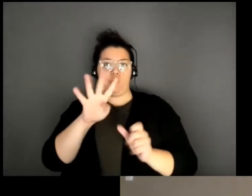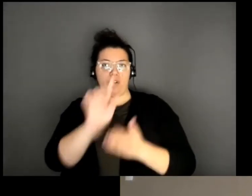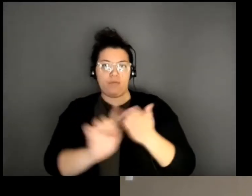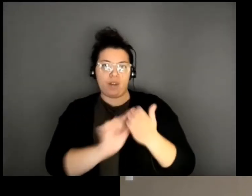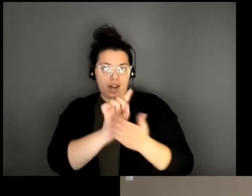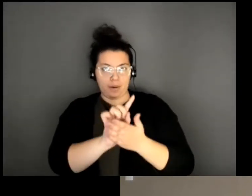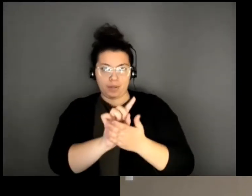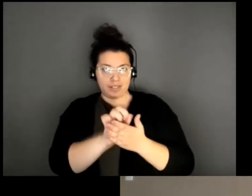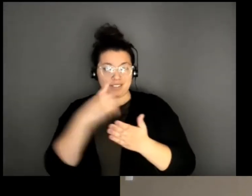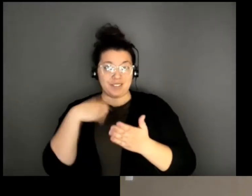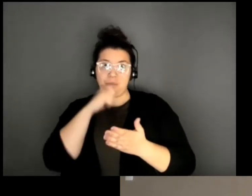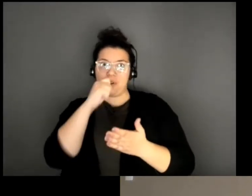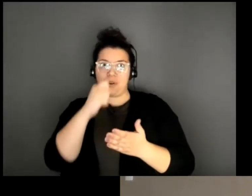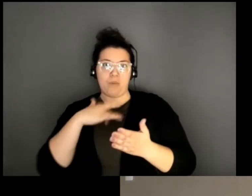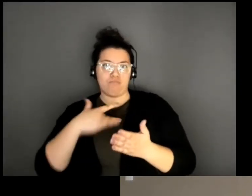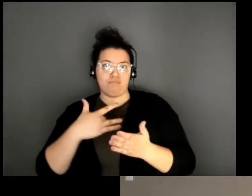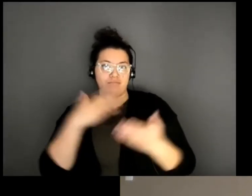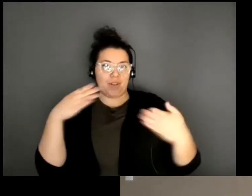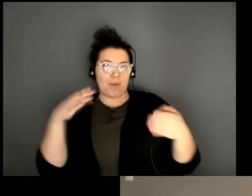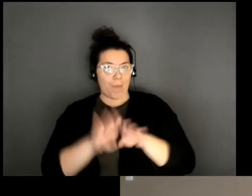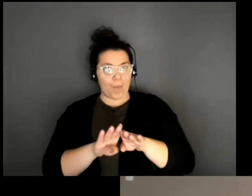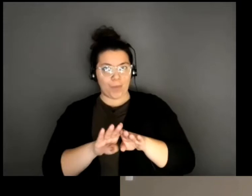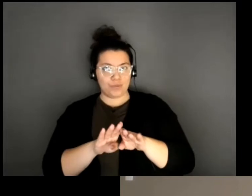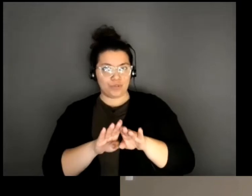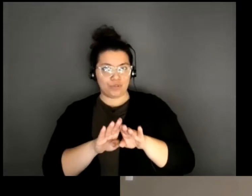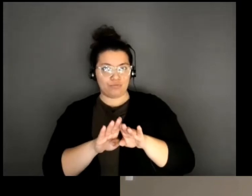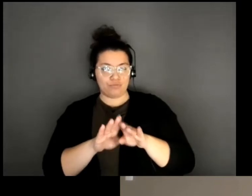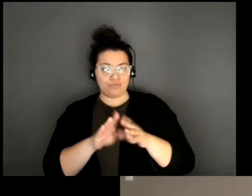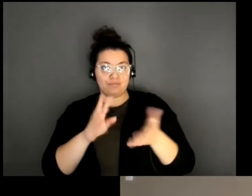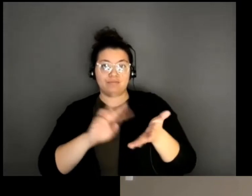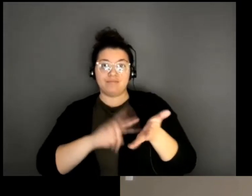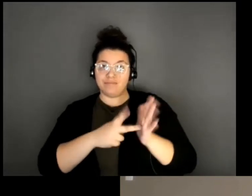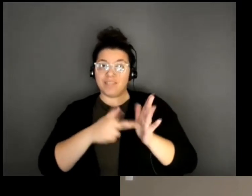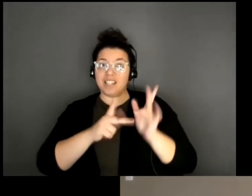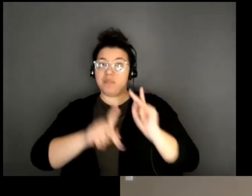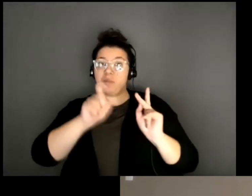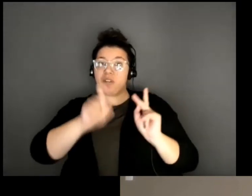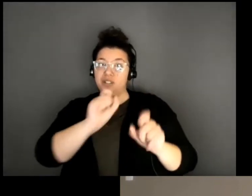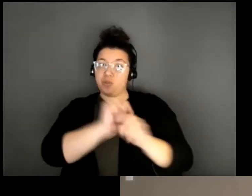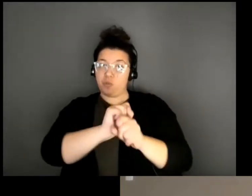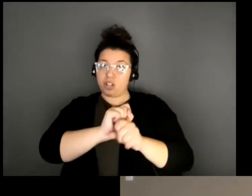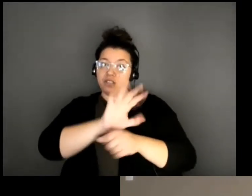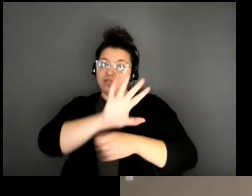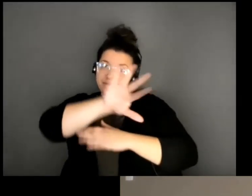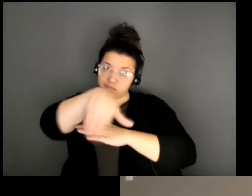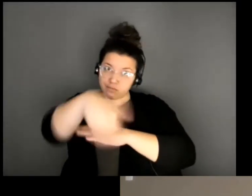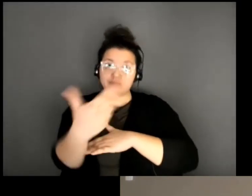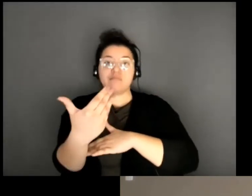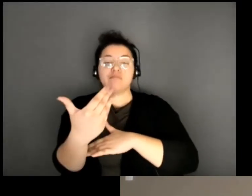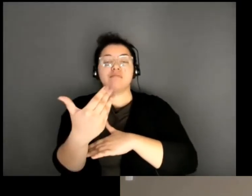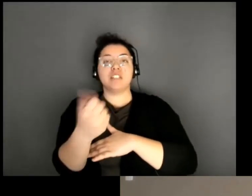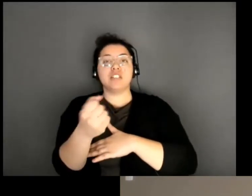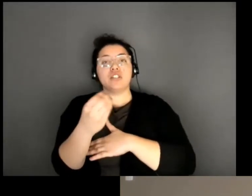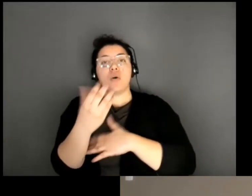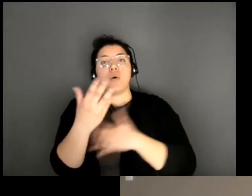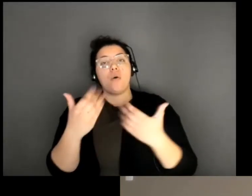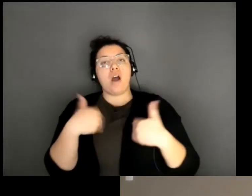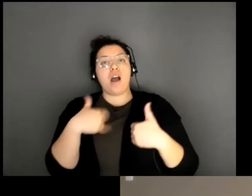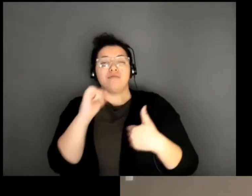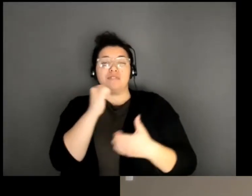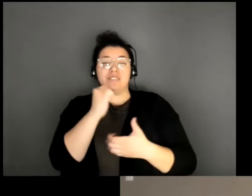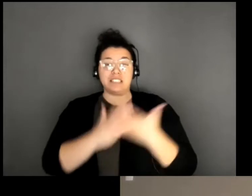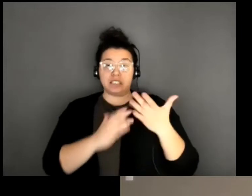don't close generally, so people need to be working at all hours of the day. There are some jobs